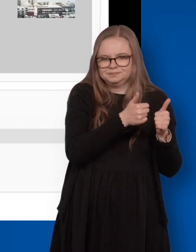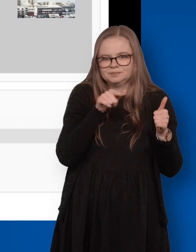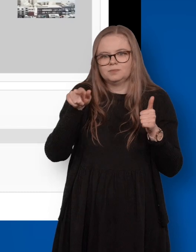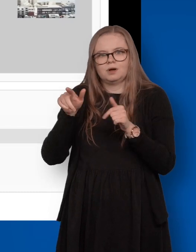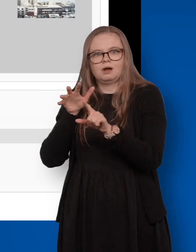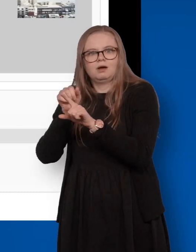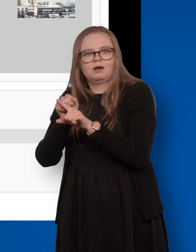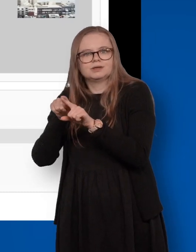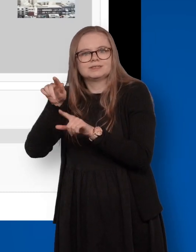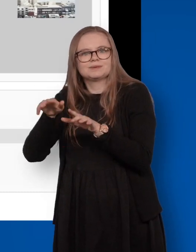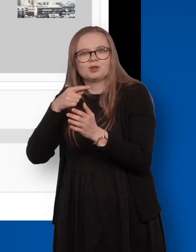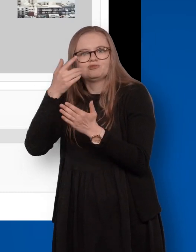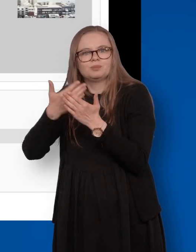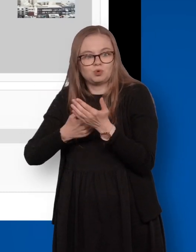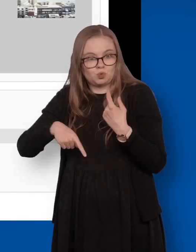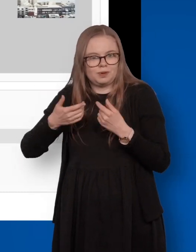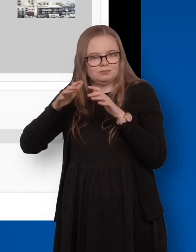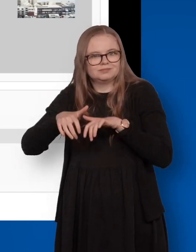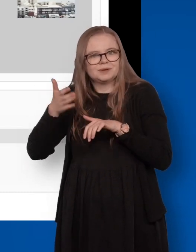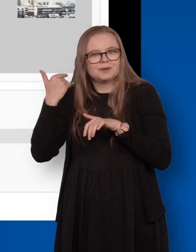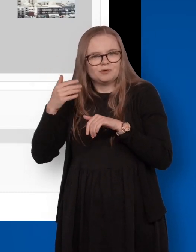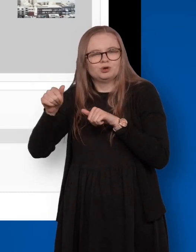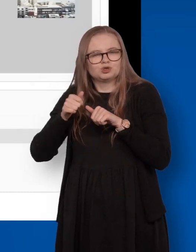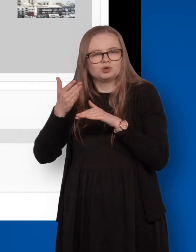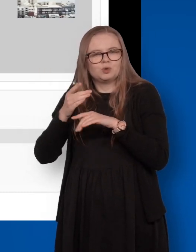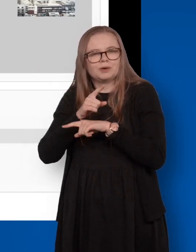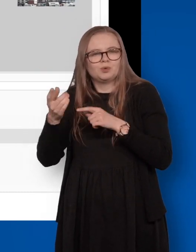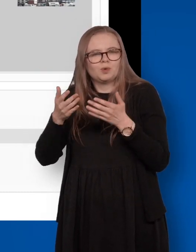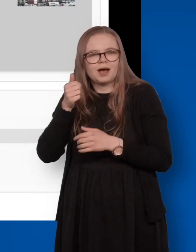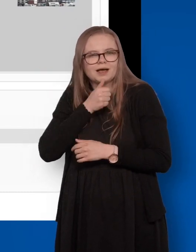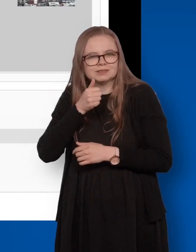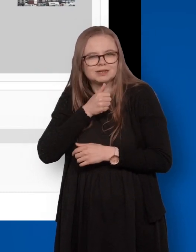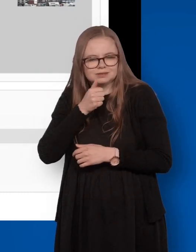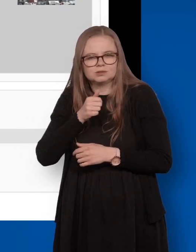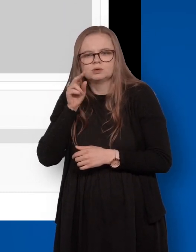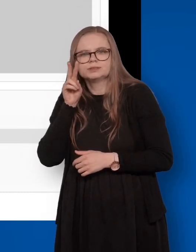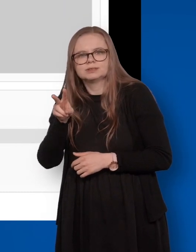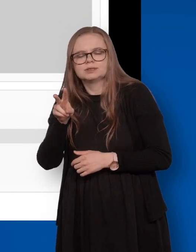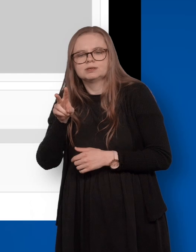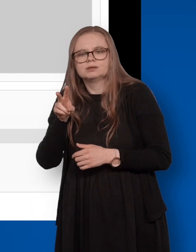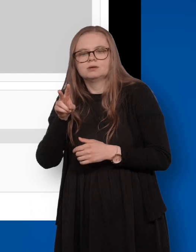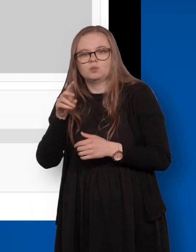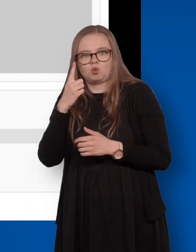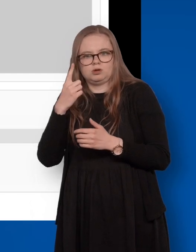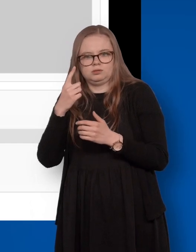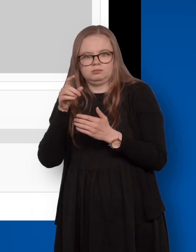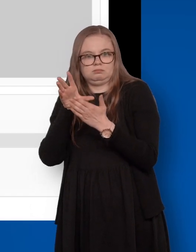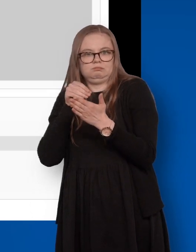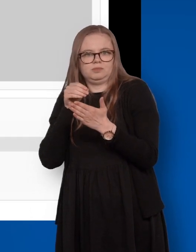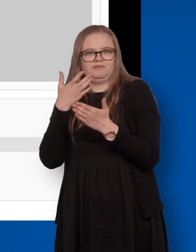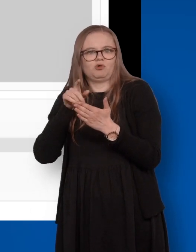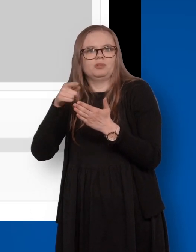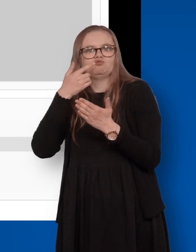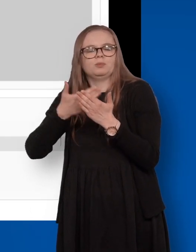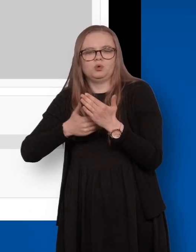it's found this report we previously did on the shorter working week in Iceland, where if I look here from an excerpt from that report, we